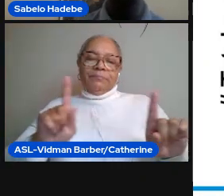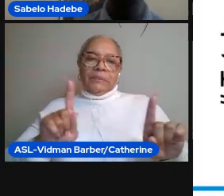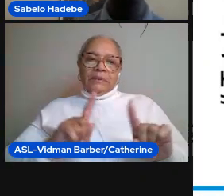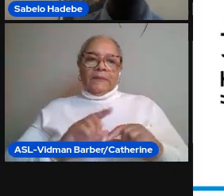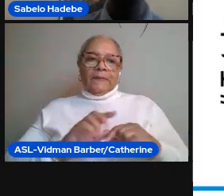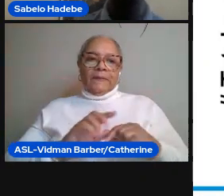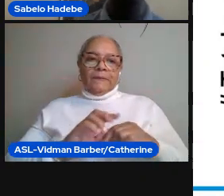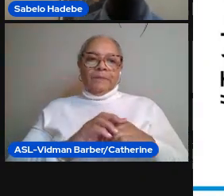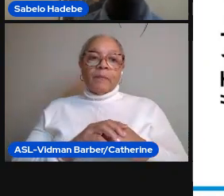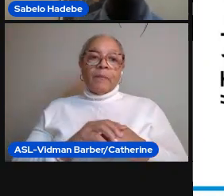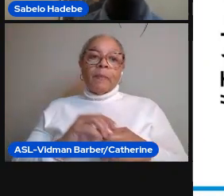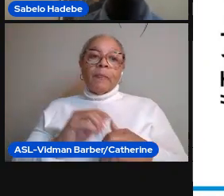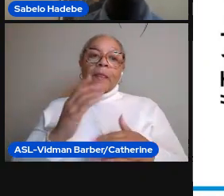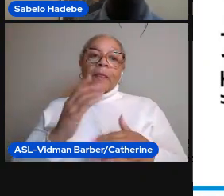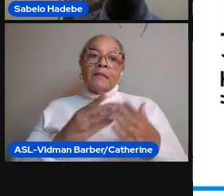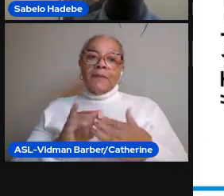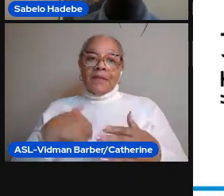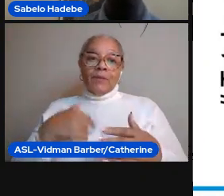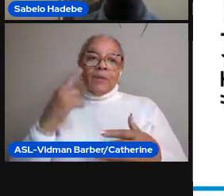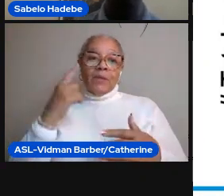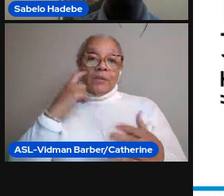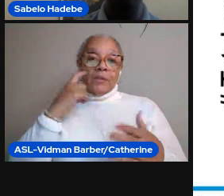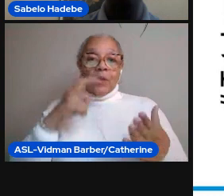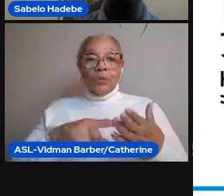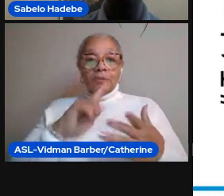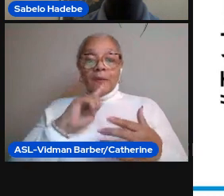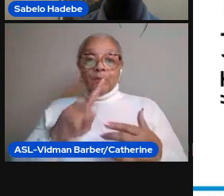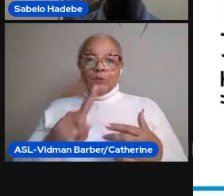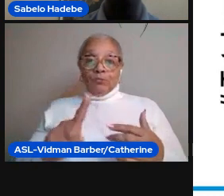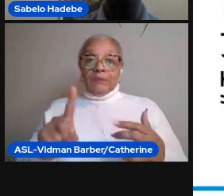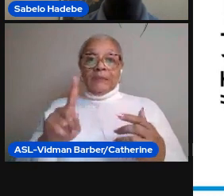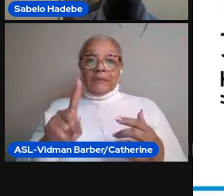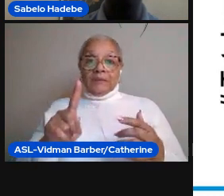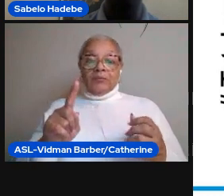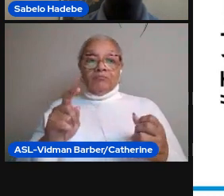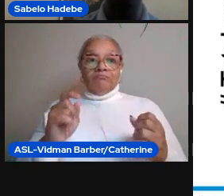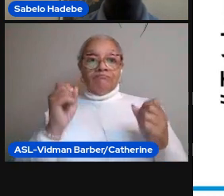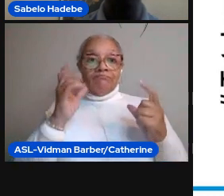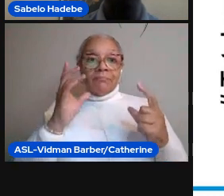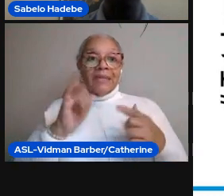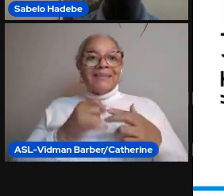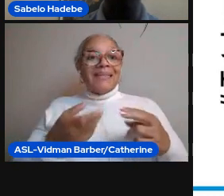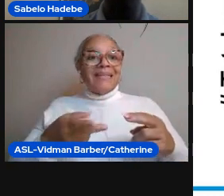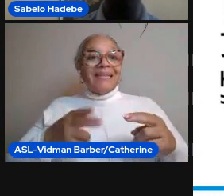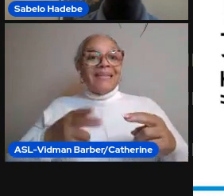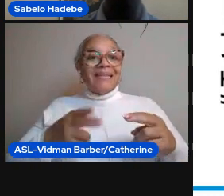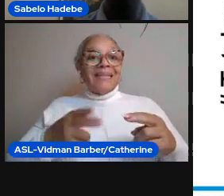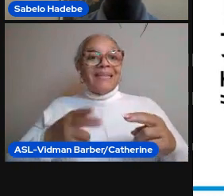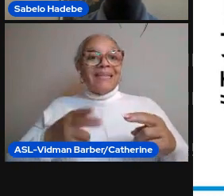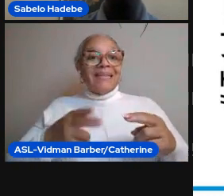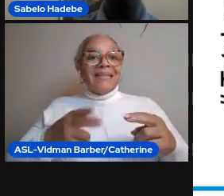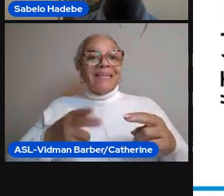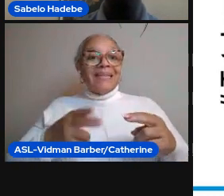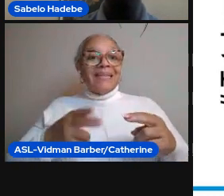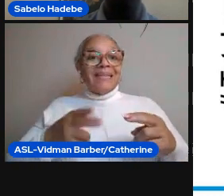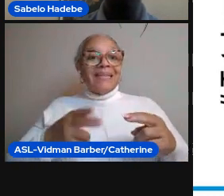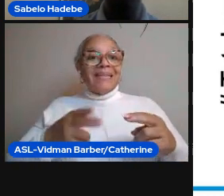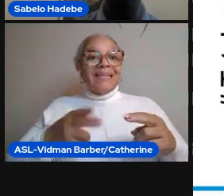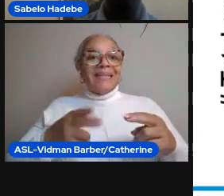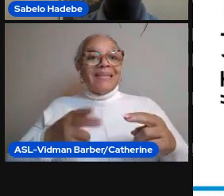things that we found to be striking was an increase in eosinophils, for example. So you can see here